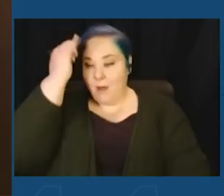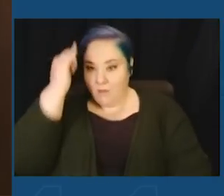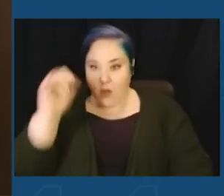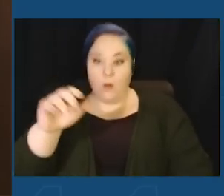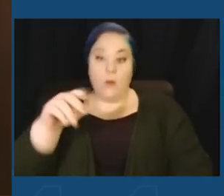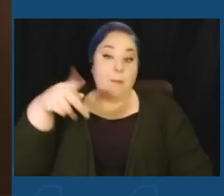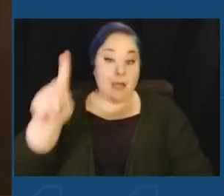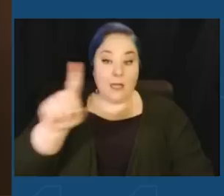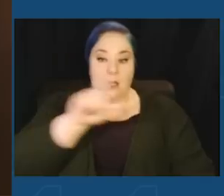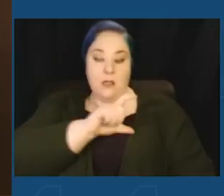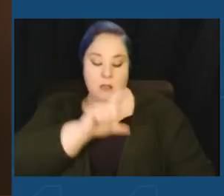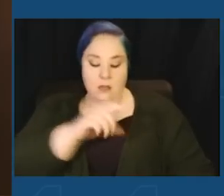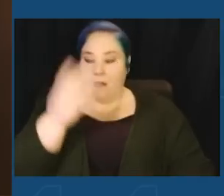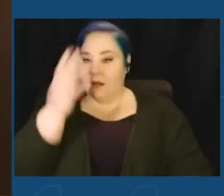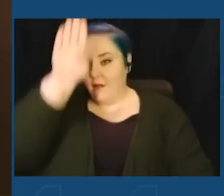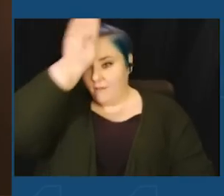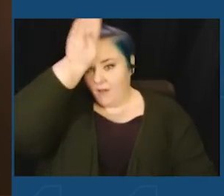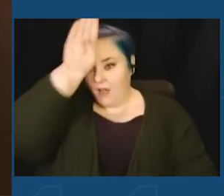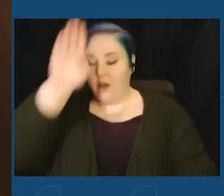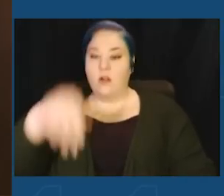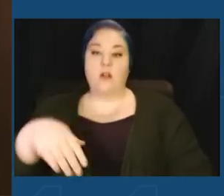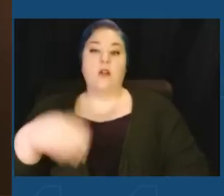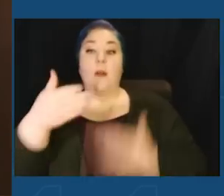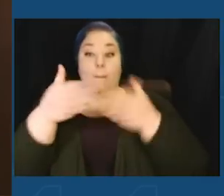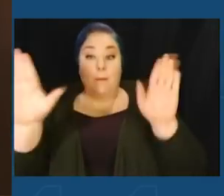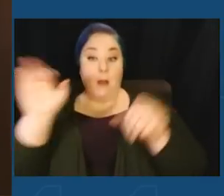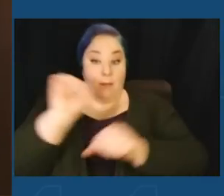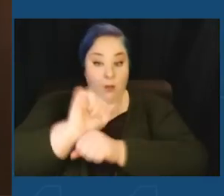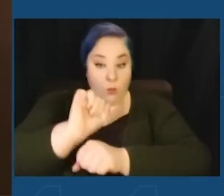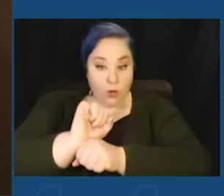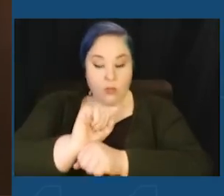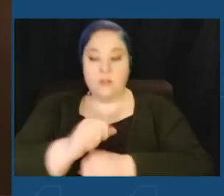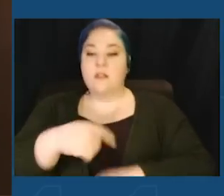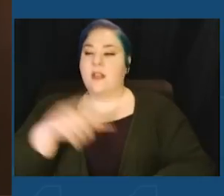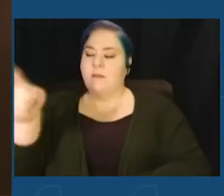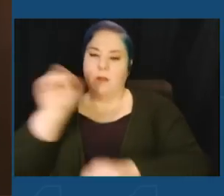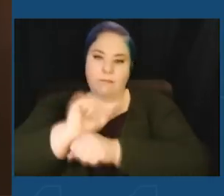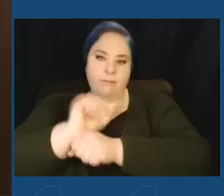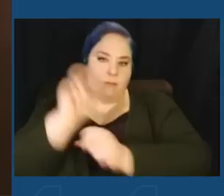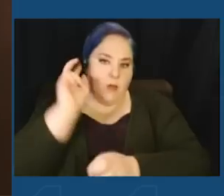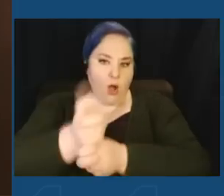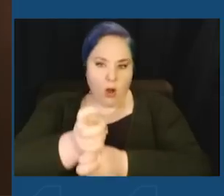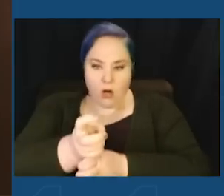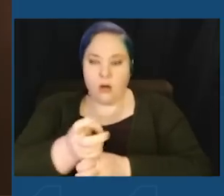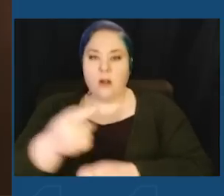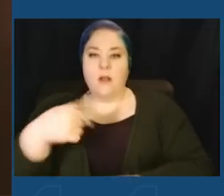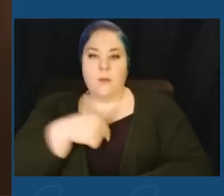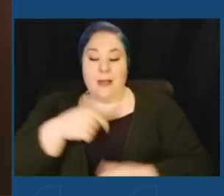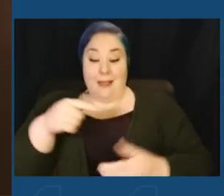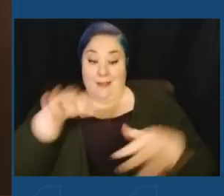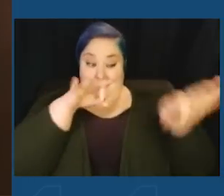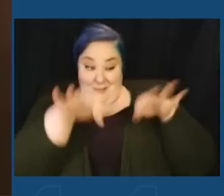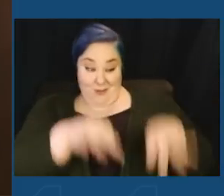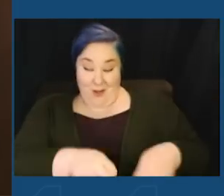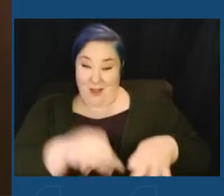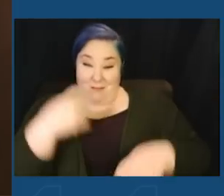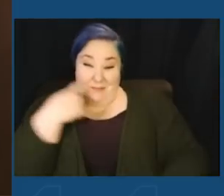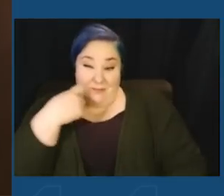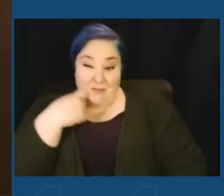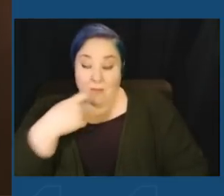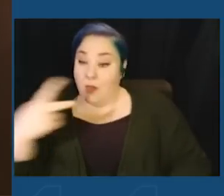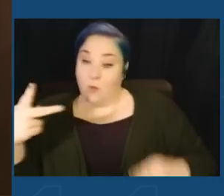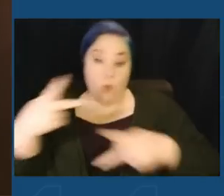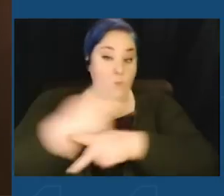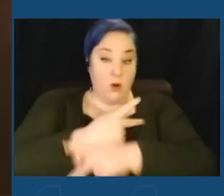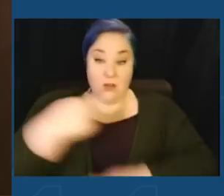Fire, Buffalo Department of Public Works, who've been working so hard in what we described as the worst conditions we've ever seen.